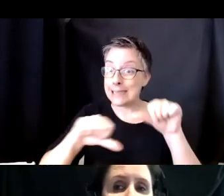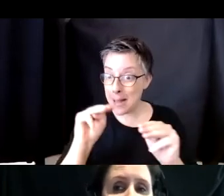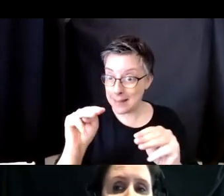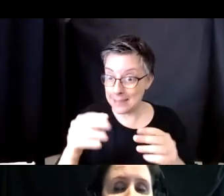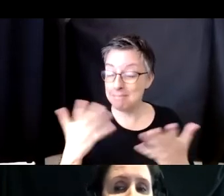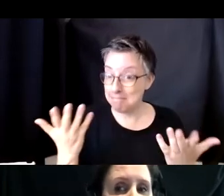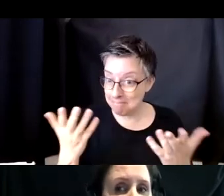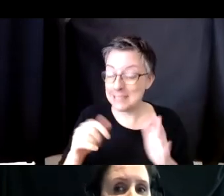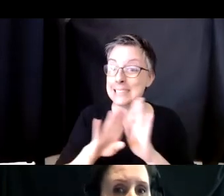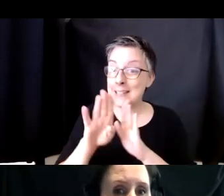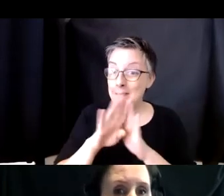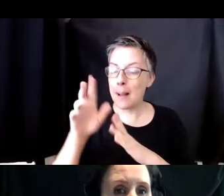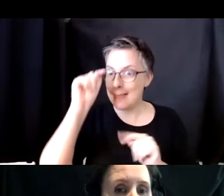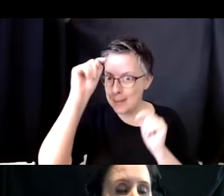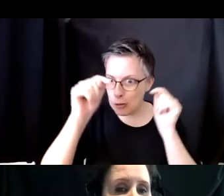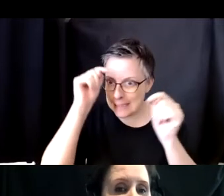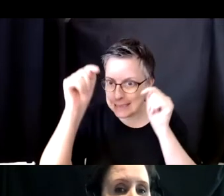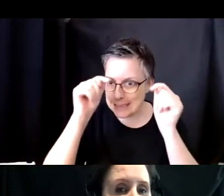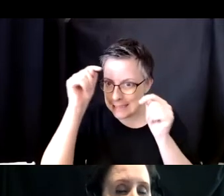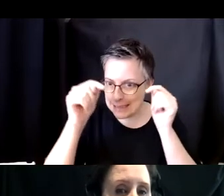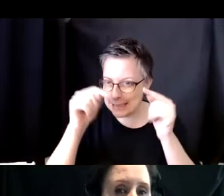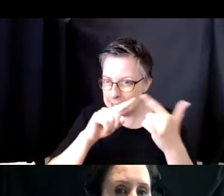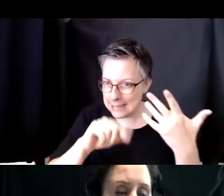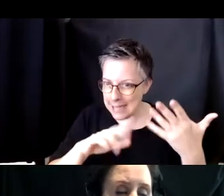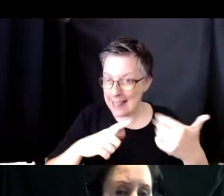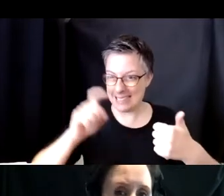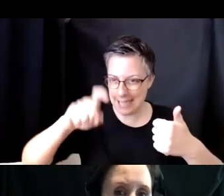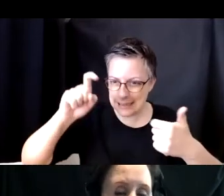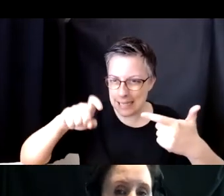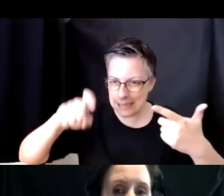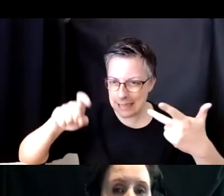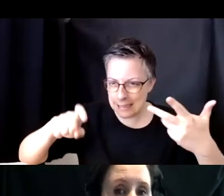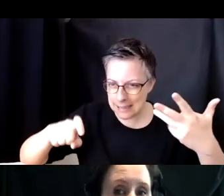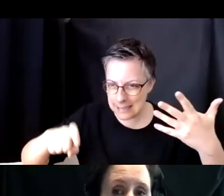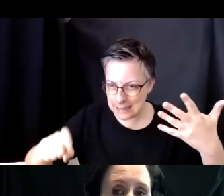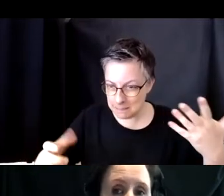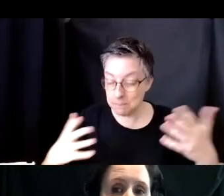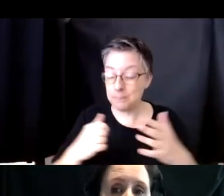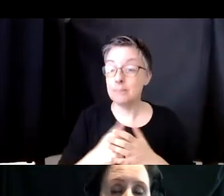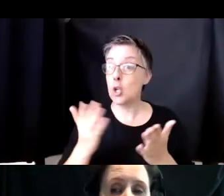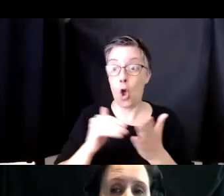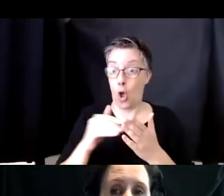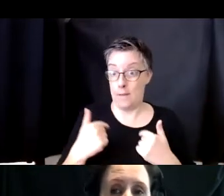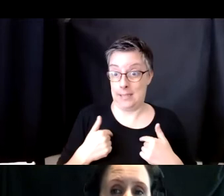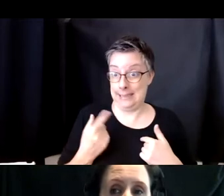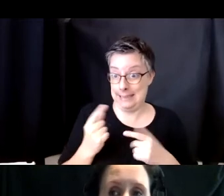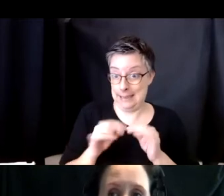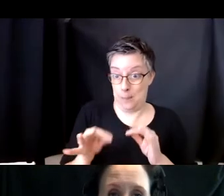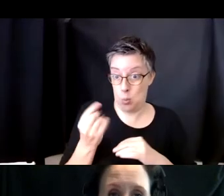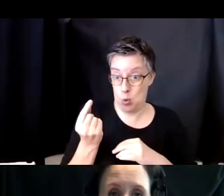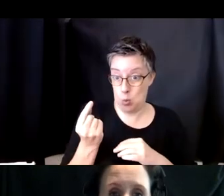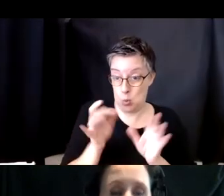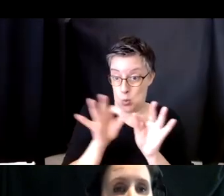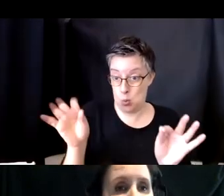of developing a set of theories, and then I test each of these theories. A lot of time, I simply ask this